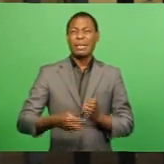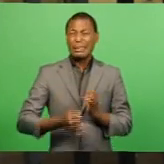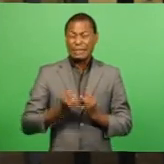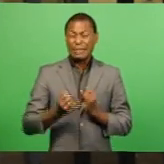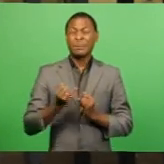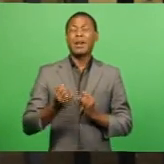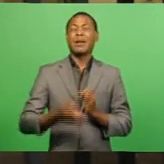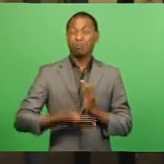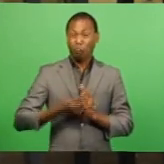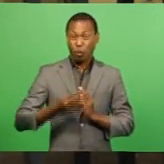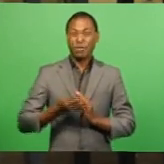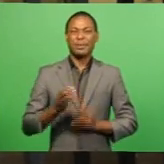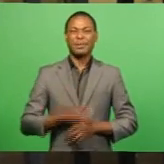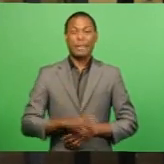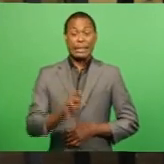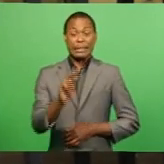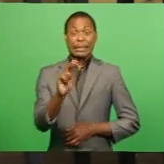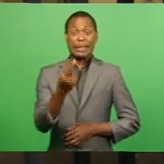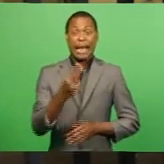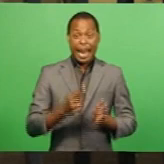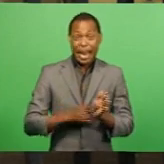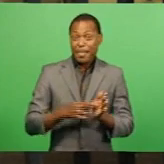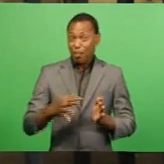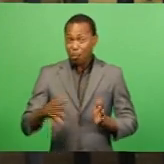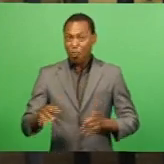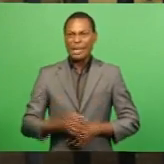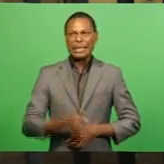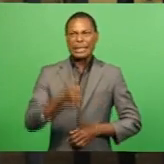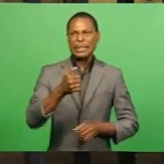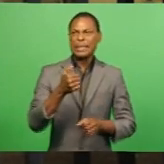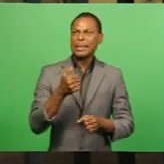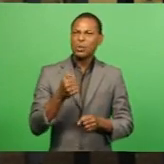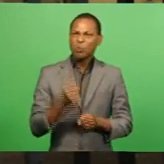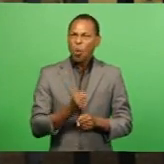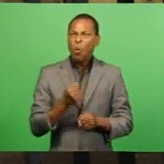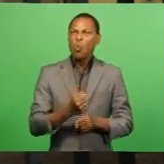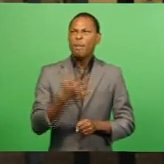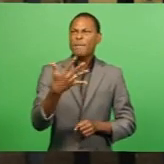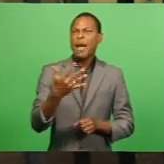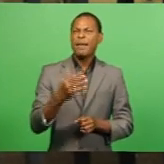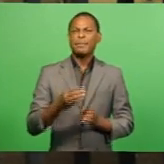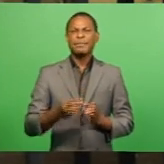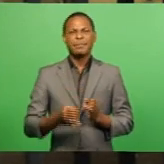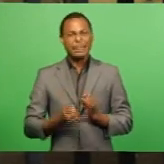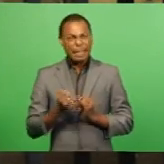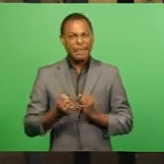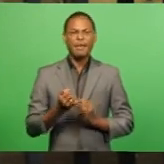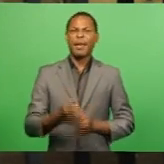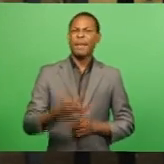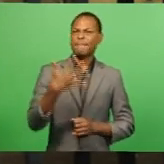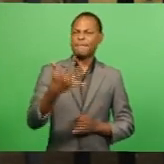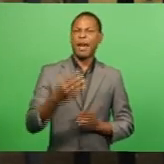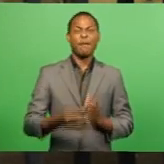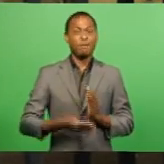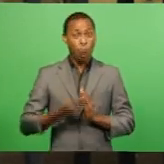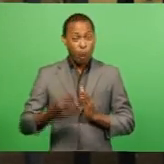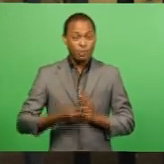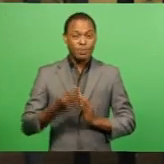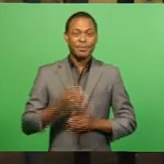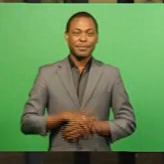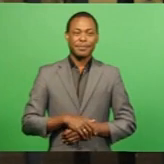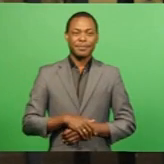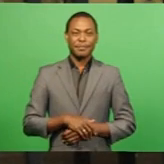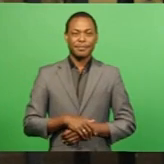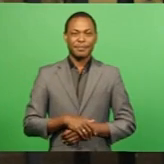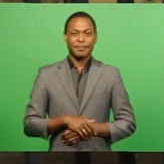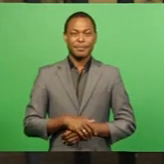medals. In second place, Natambua High School with 6 gold, 5 silver and 5 bronze medals, and